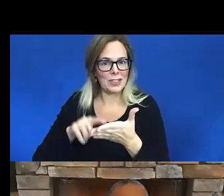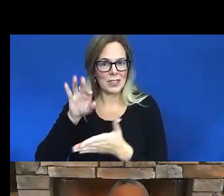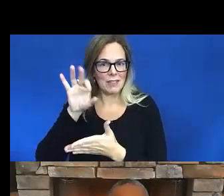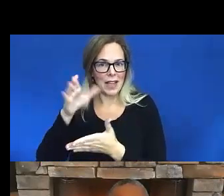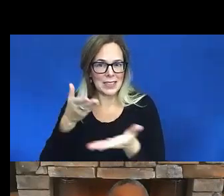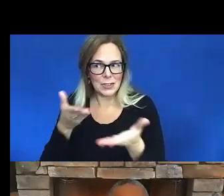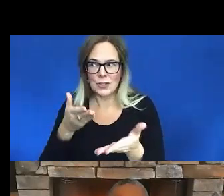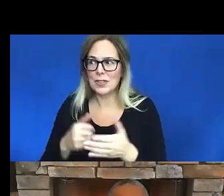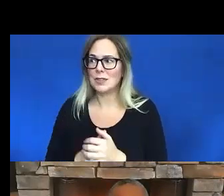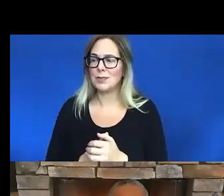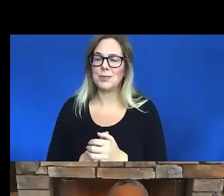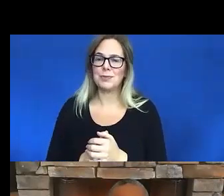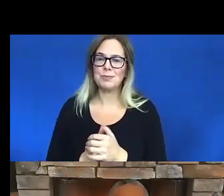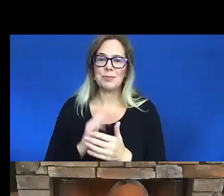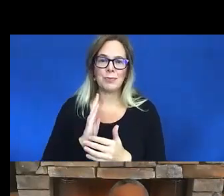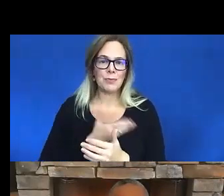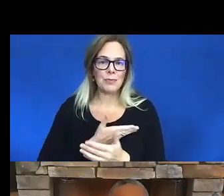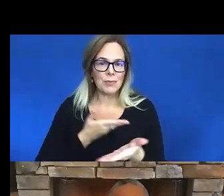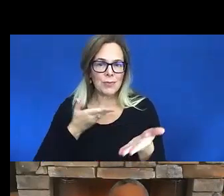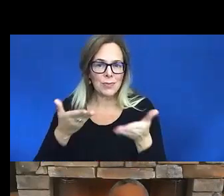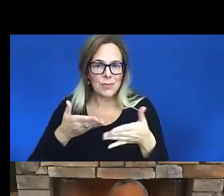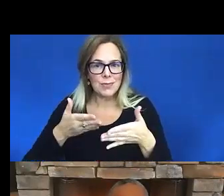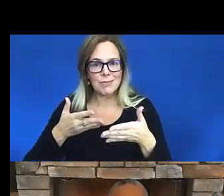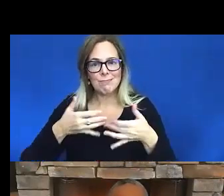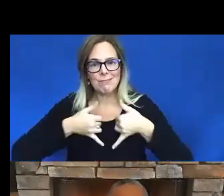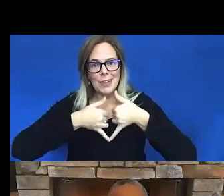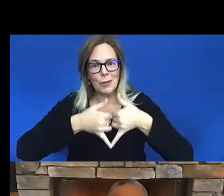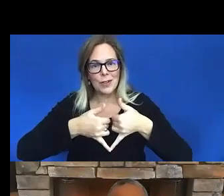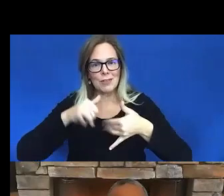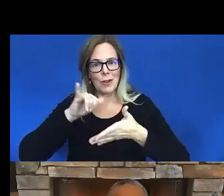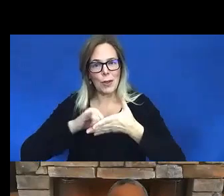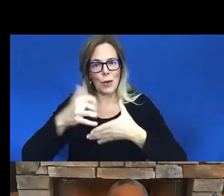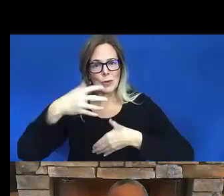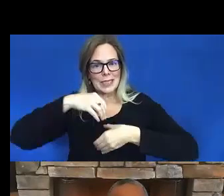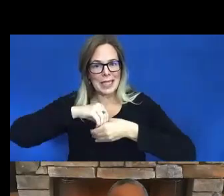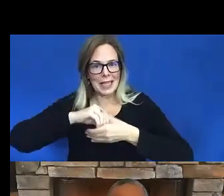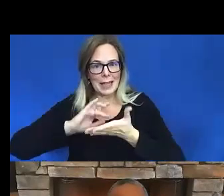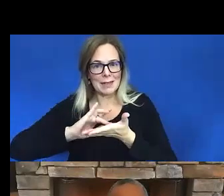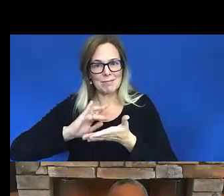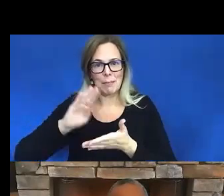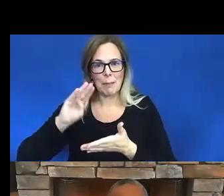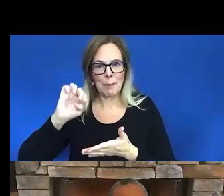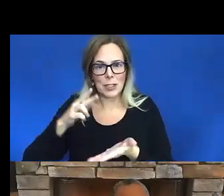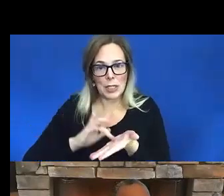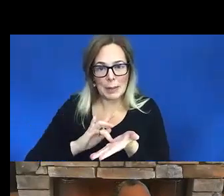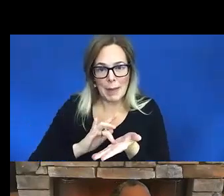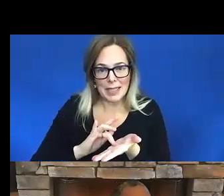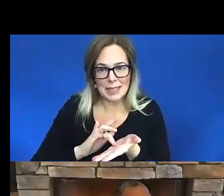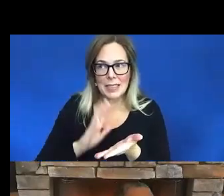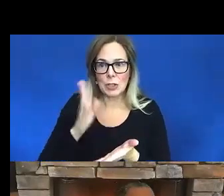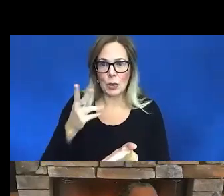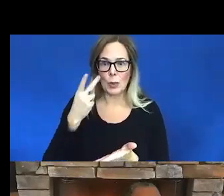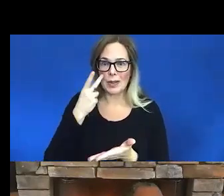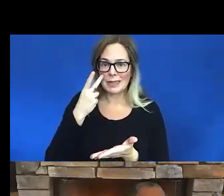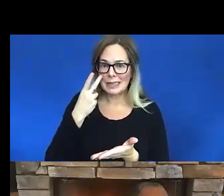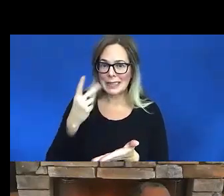Our service awards are for those in Michigan Medicine. So you will see some faculty members in there. I believe those